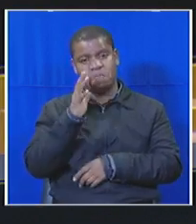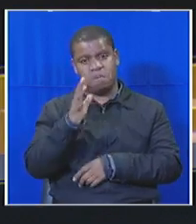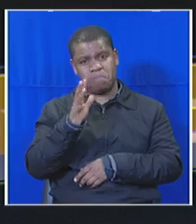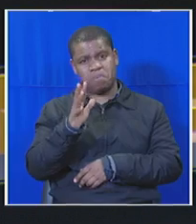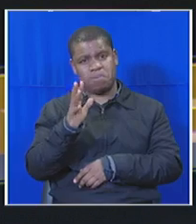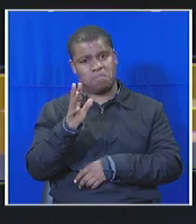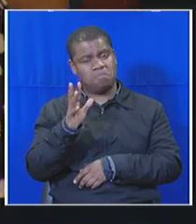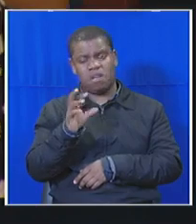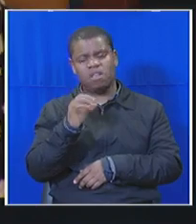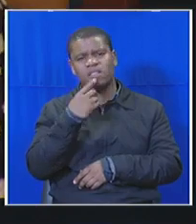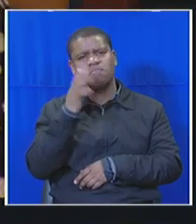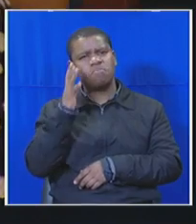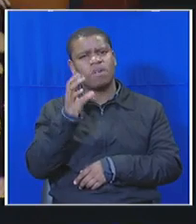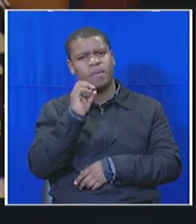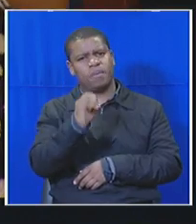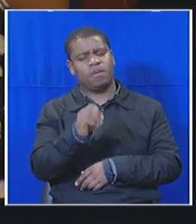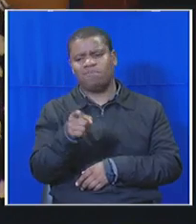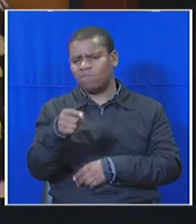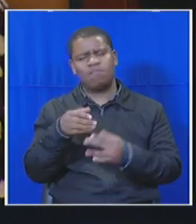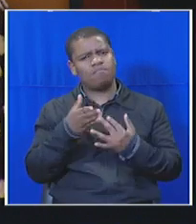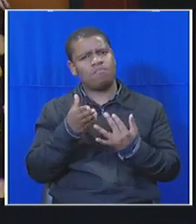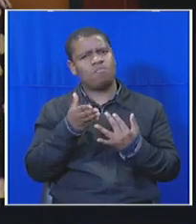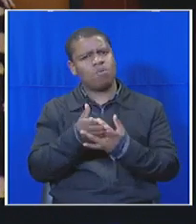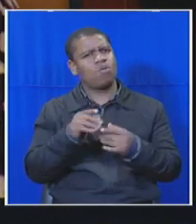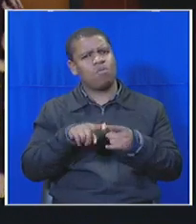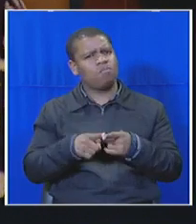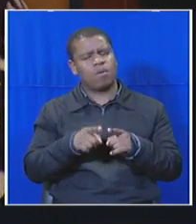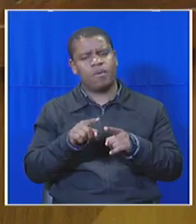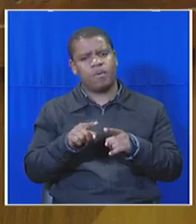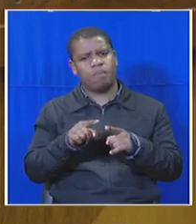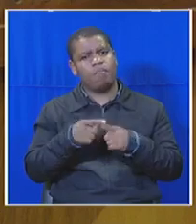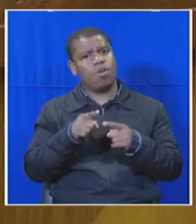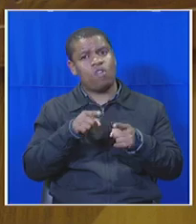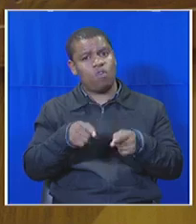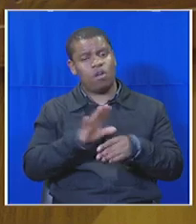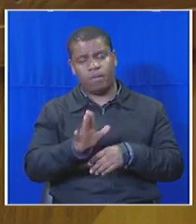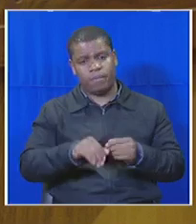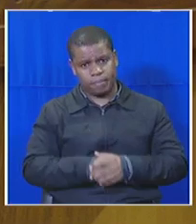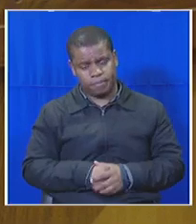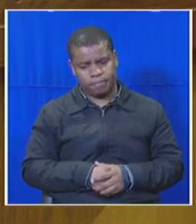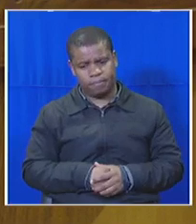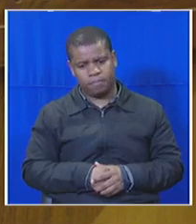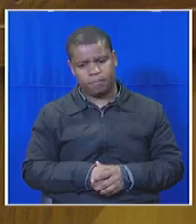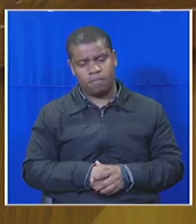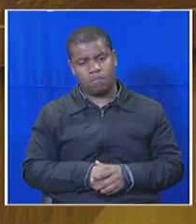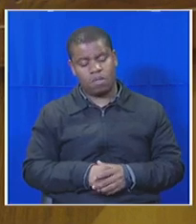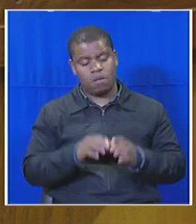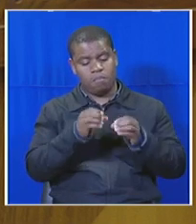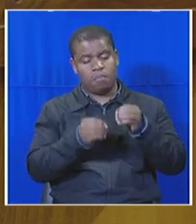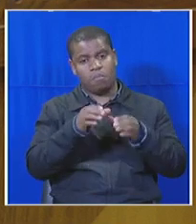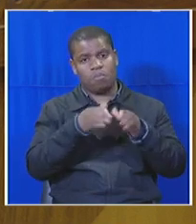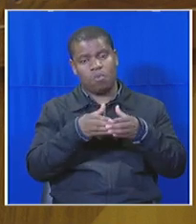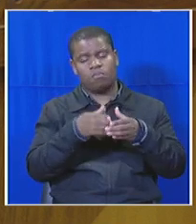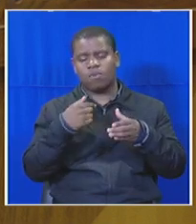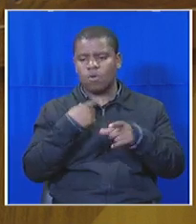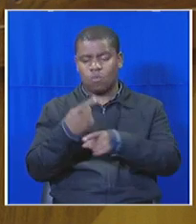you, honorable member. That was not a point of order. Proceed, honorable Mike. Does the opposition not run to